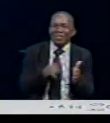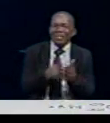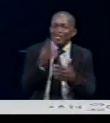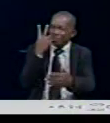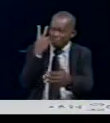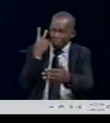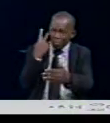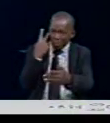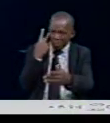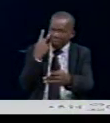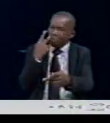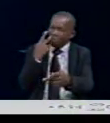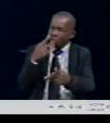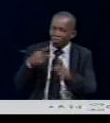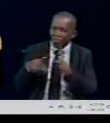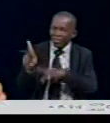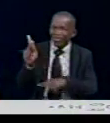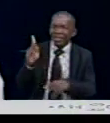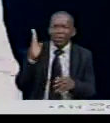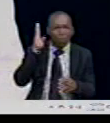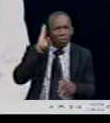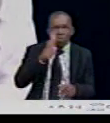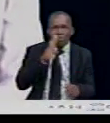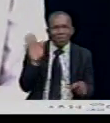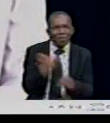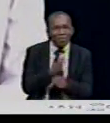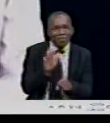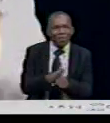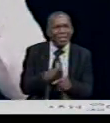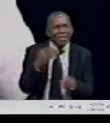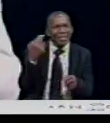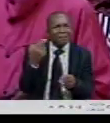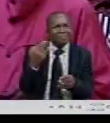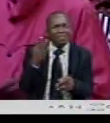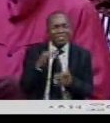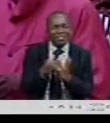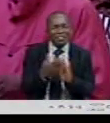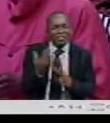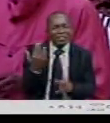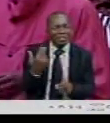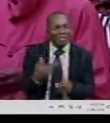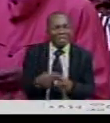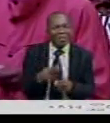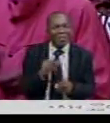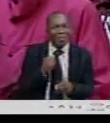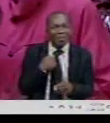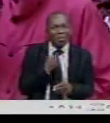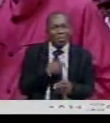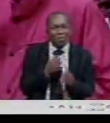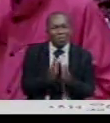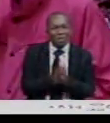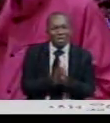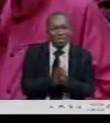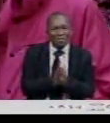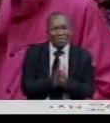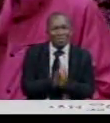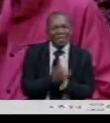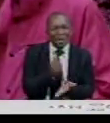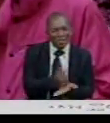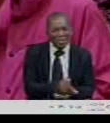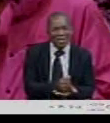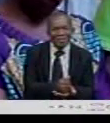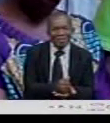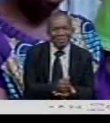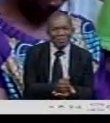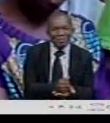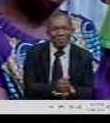with the knowledge of the glory of God as waters cover the sea. In Jesus' name we pray.